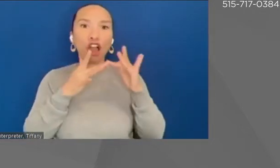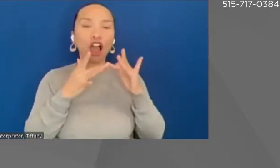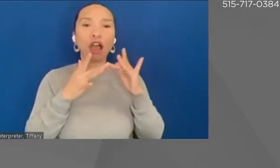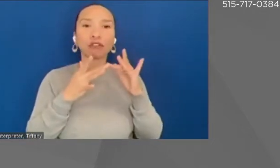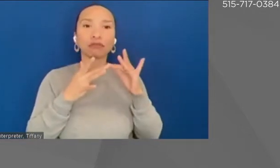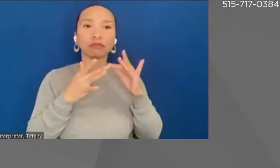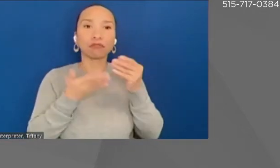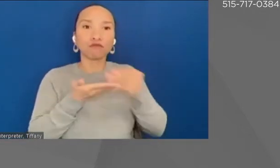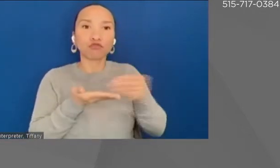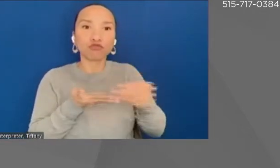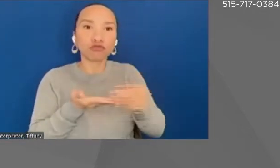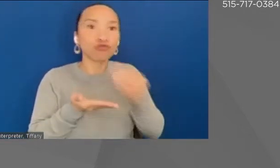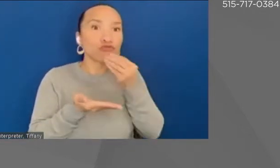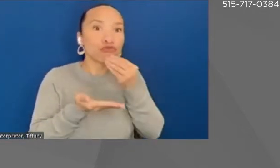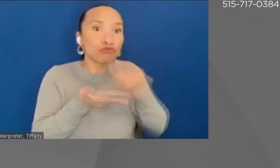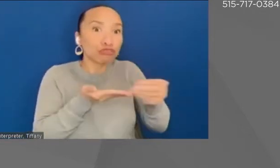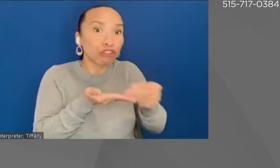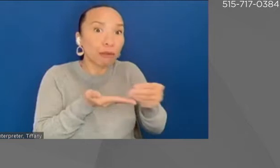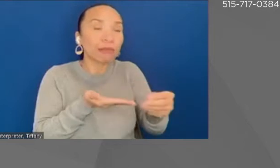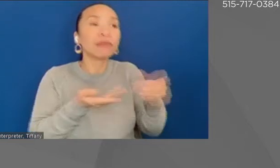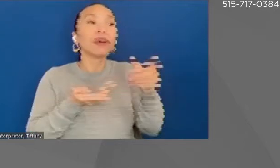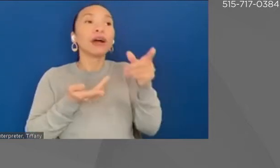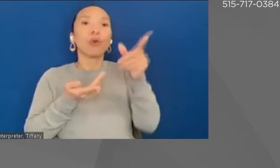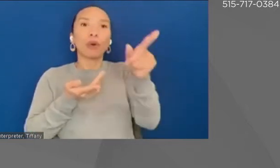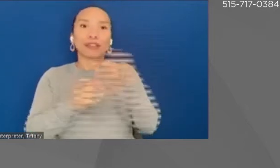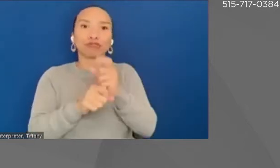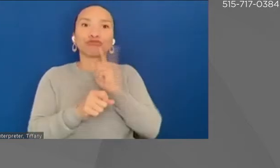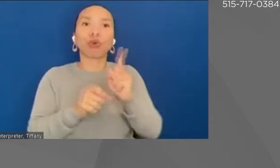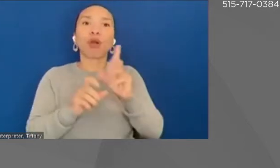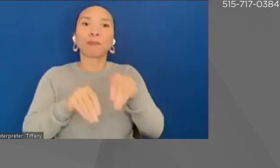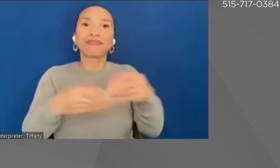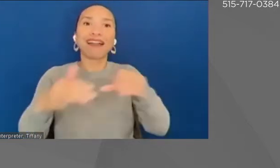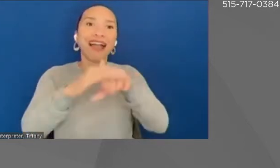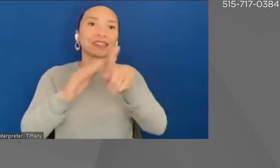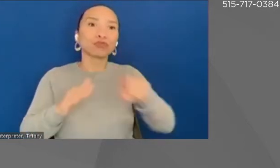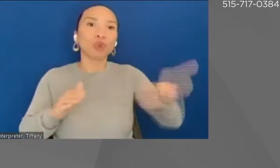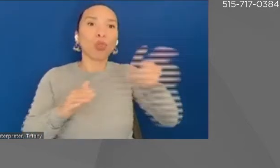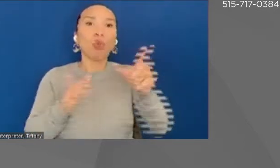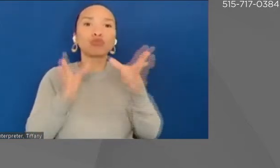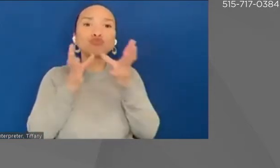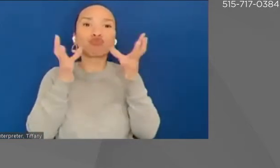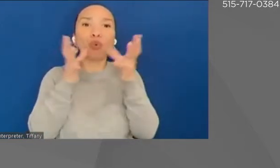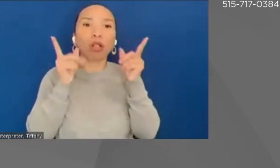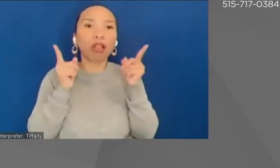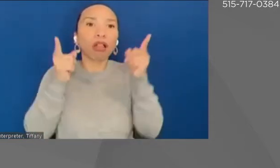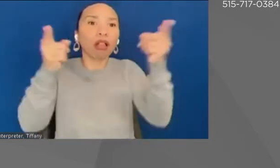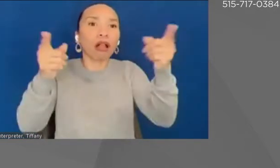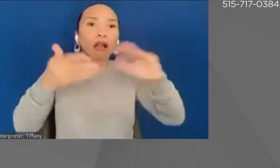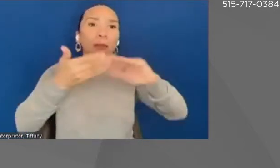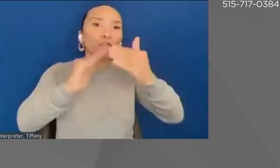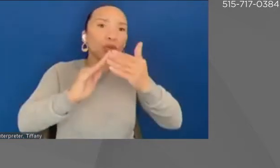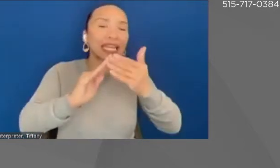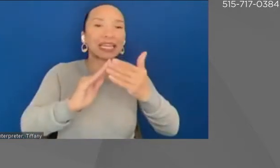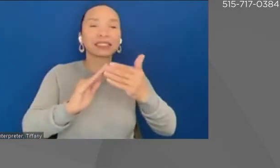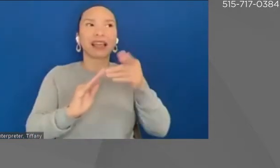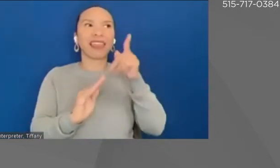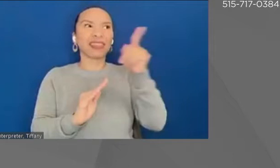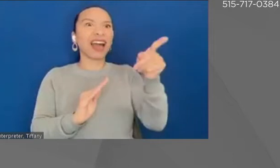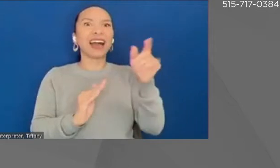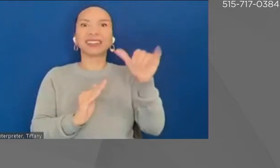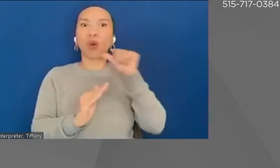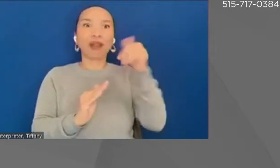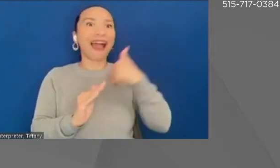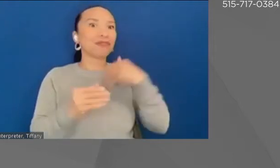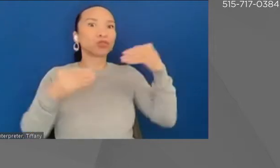affordable delivery options to rural communities that may or may not have grocery stores nearby and hefty delivery fees. And so